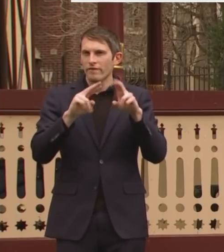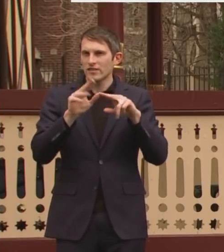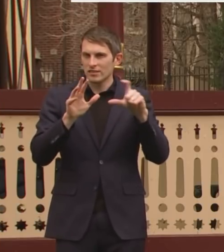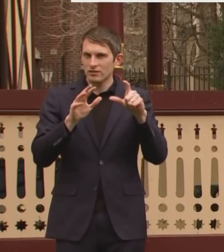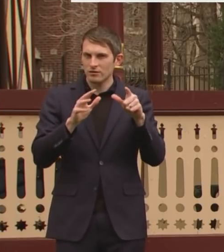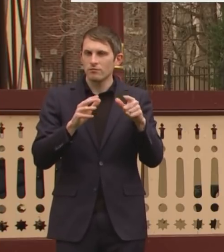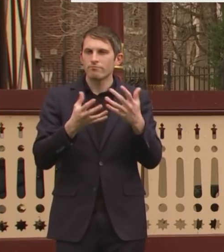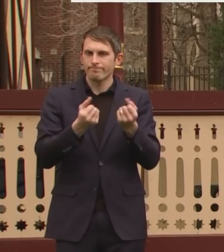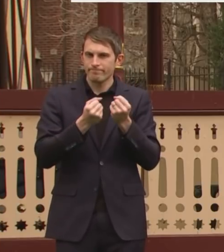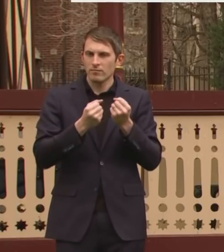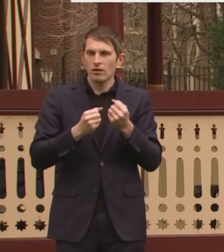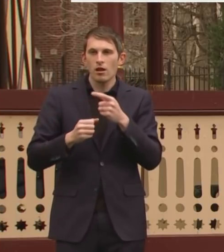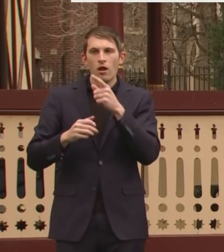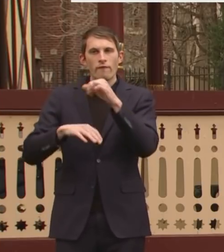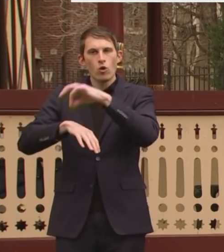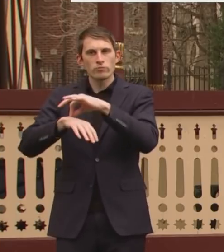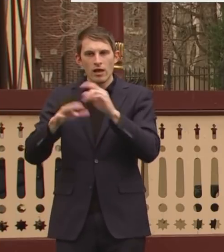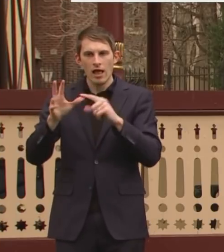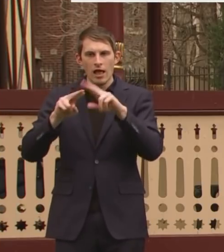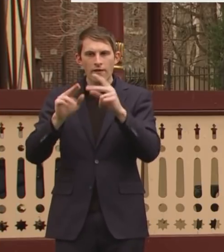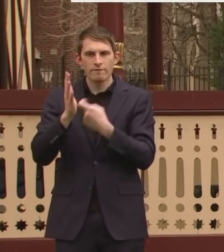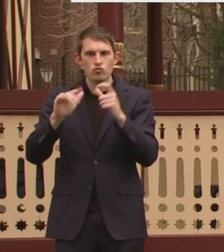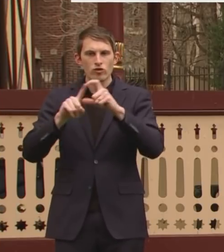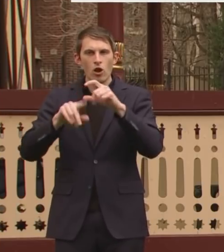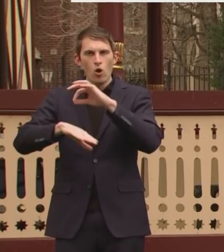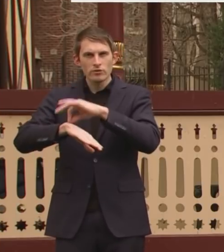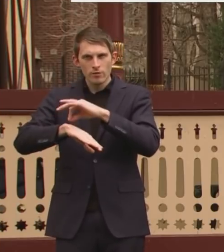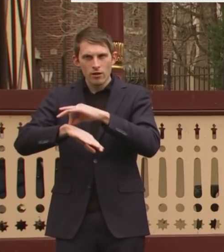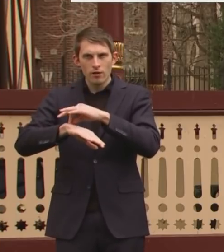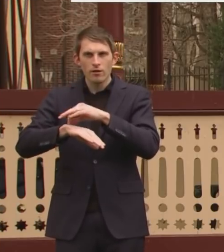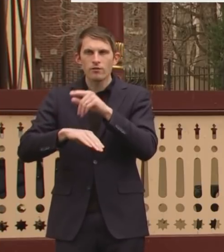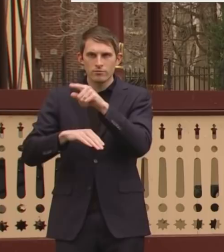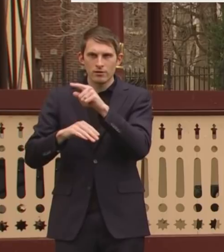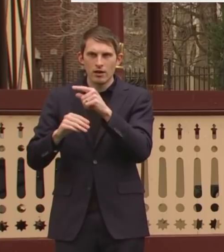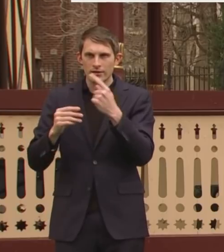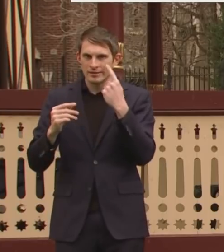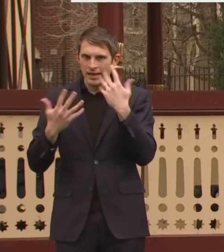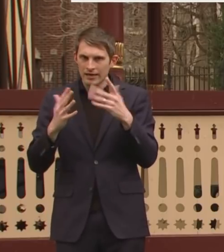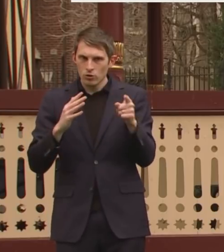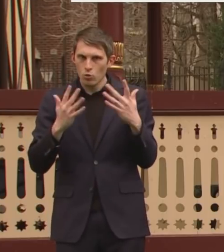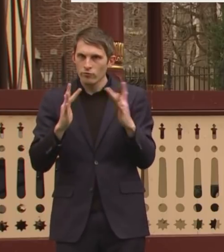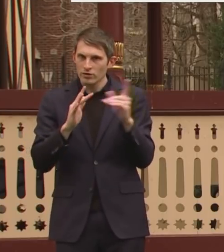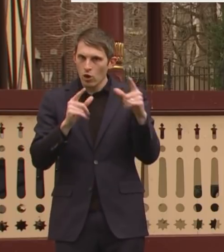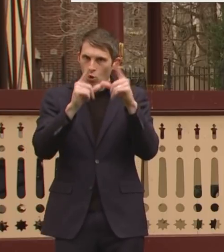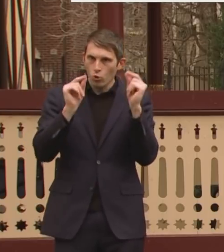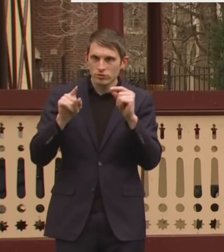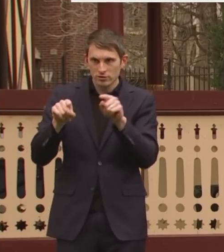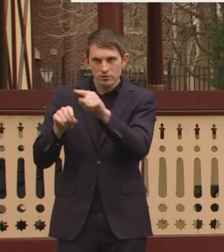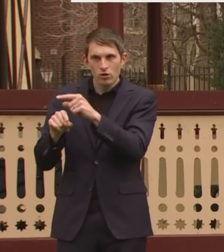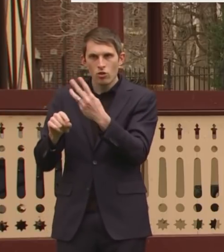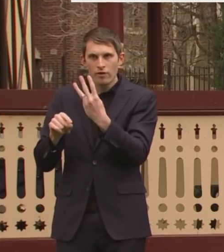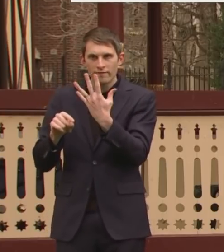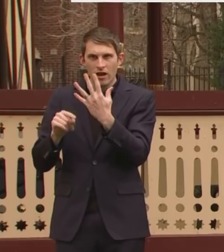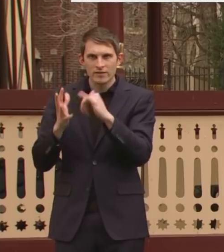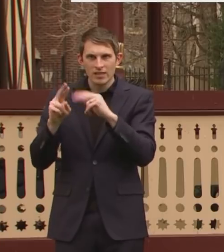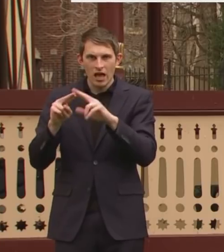very conservative approach to furloughing the close contacts there, and 31 staff from the hotel are currently isolating. The